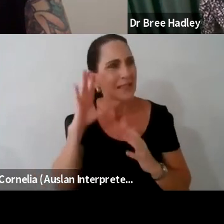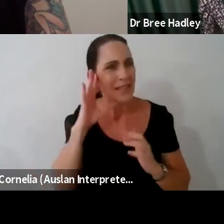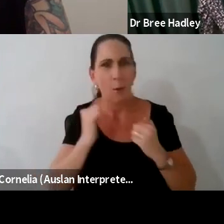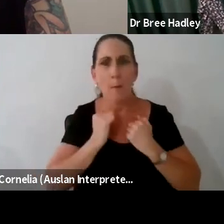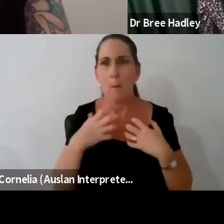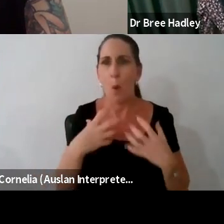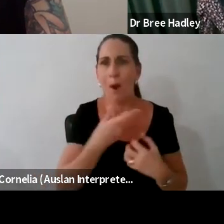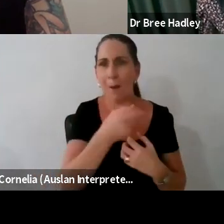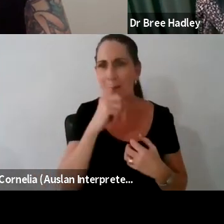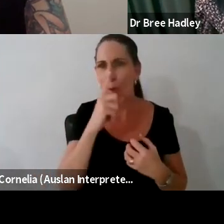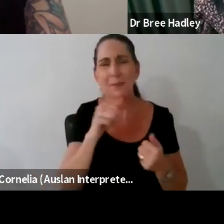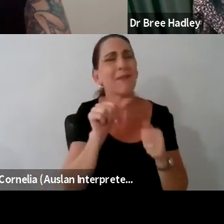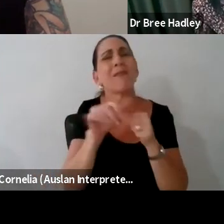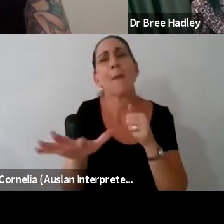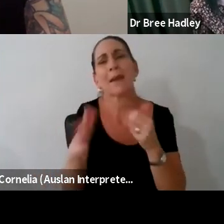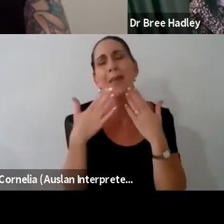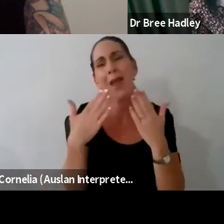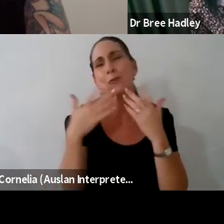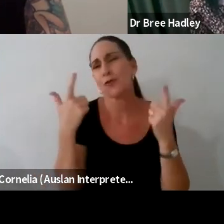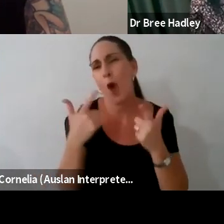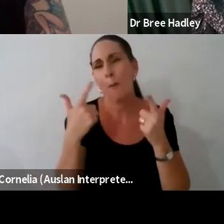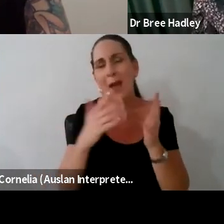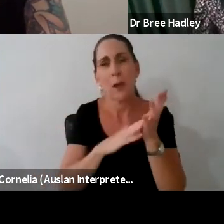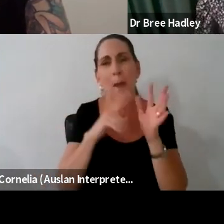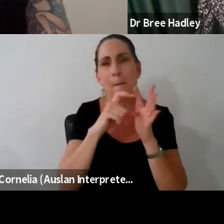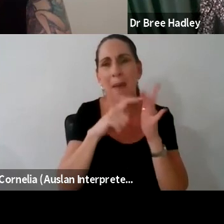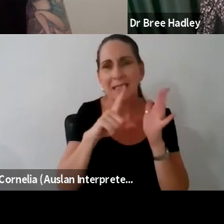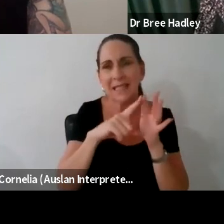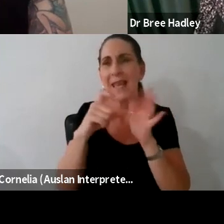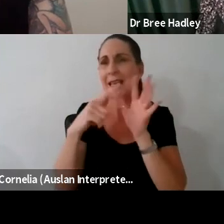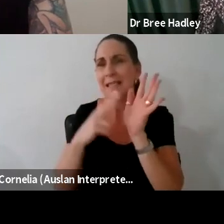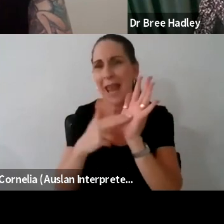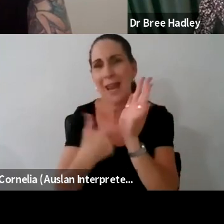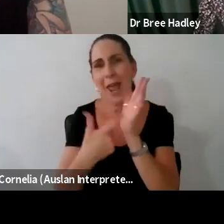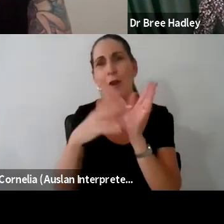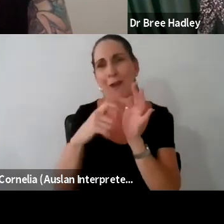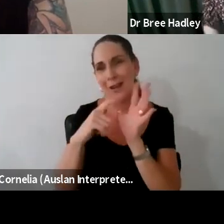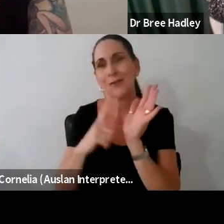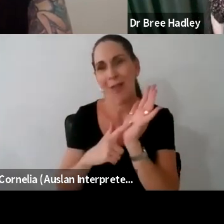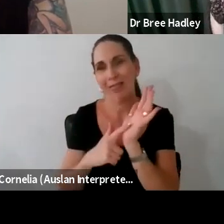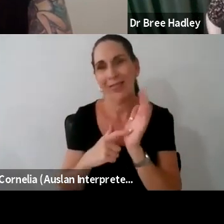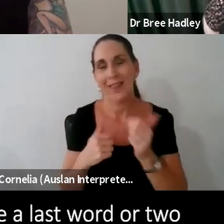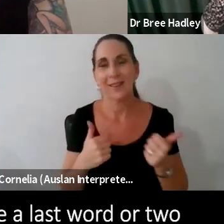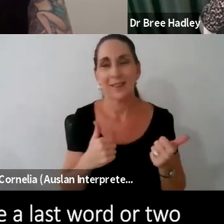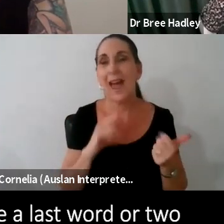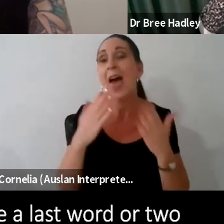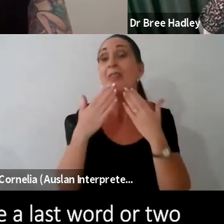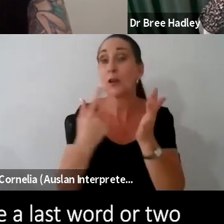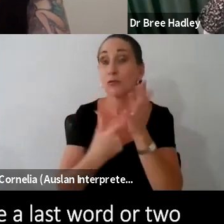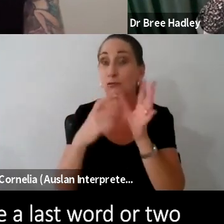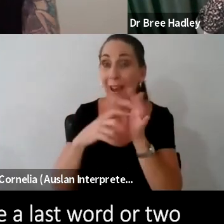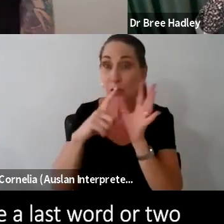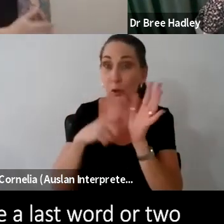It's been fabulous. Thank you so much, Maddie and Dan and Racheal. No worries. Thank you, Bree. Racheal, do you have a